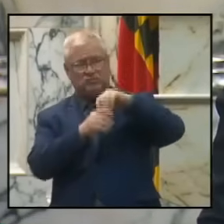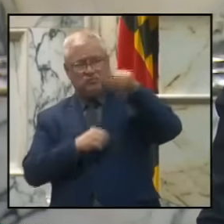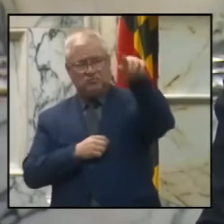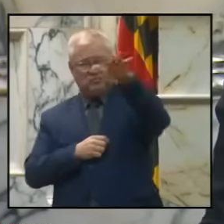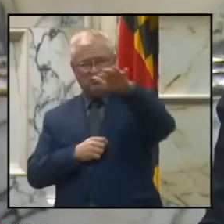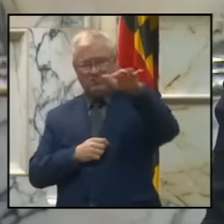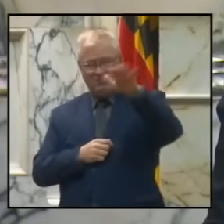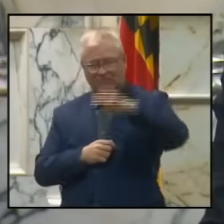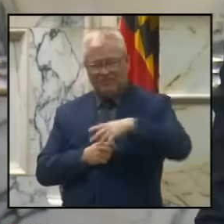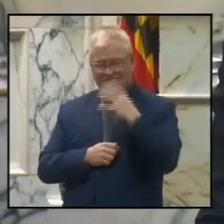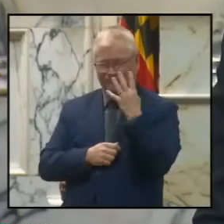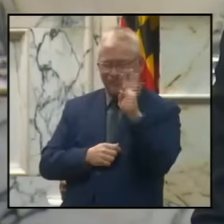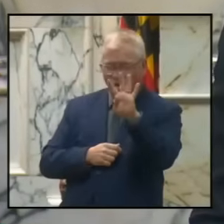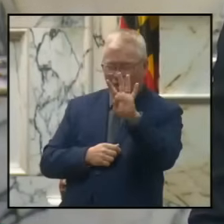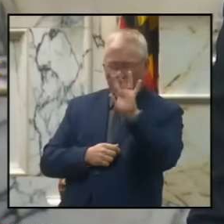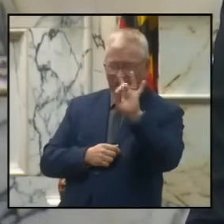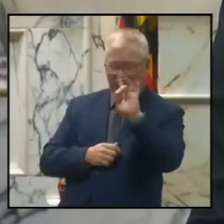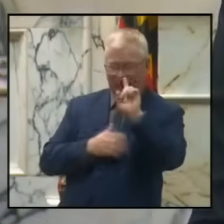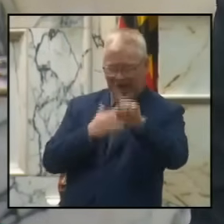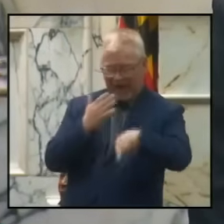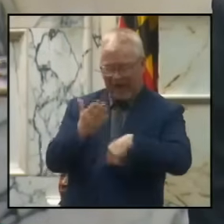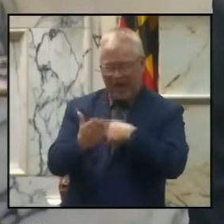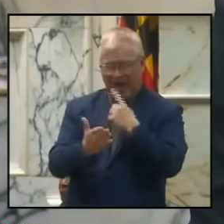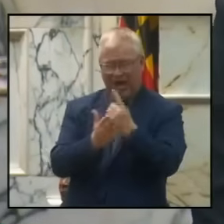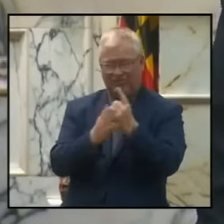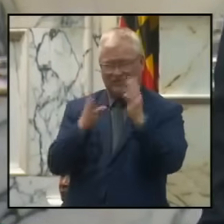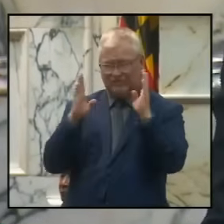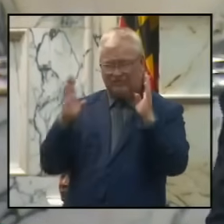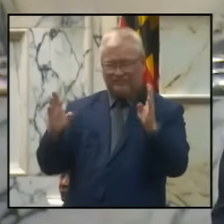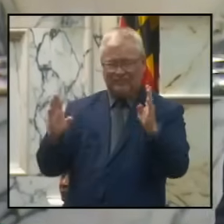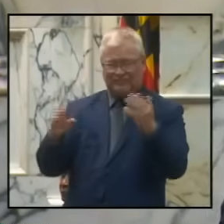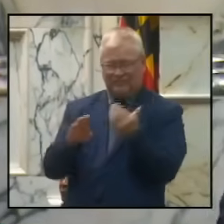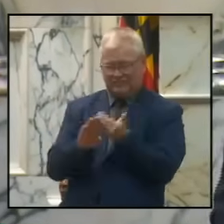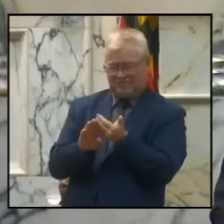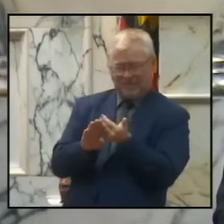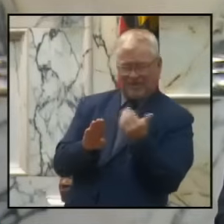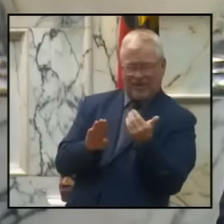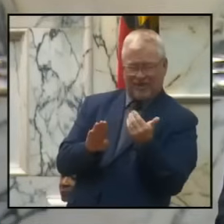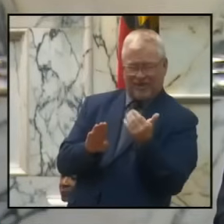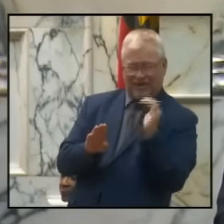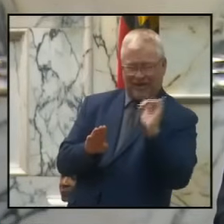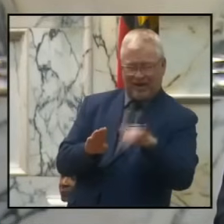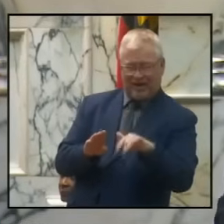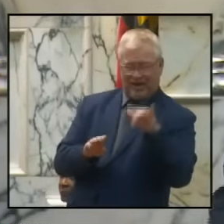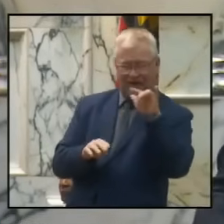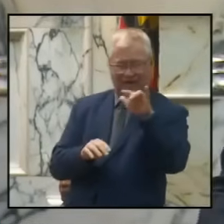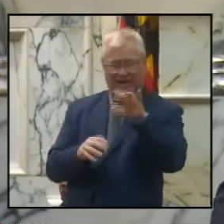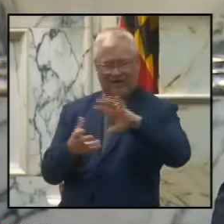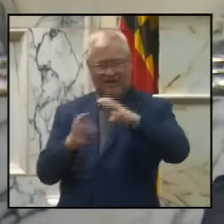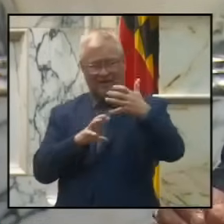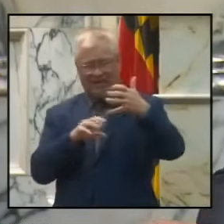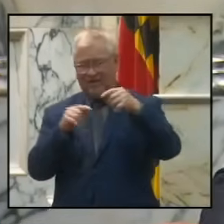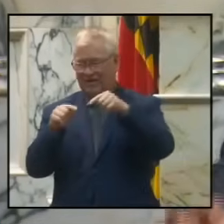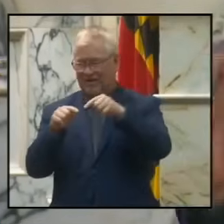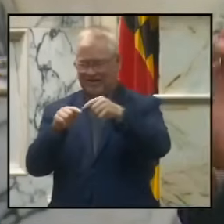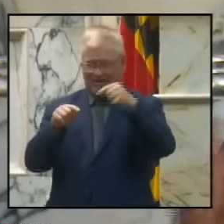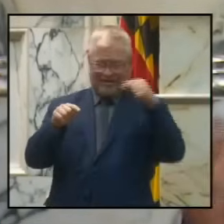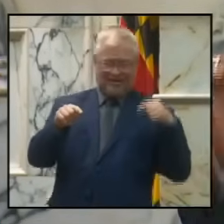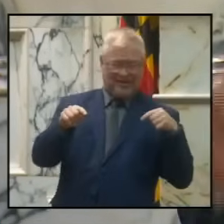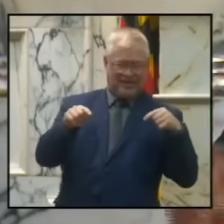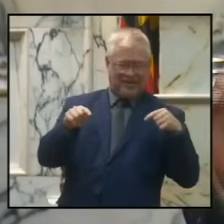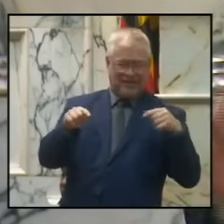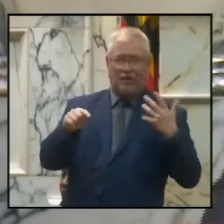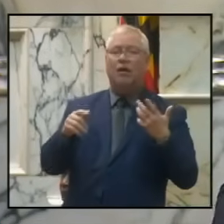48 hours before the tragedy over the Potomac, the White House announced a freeze on